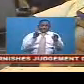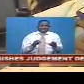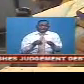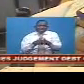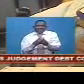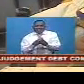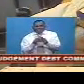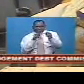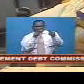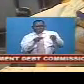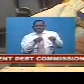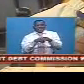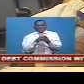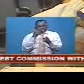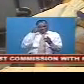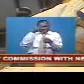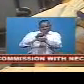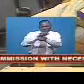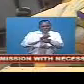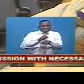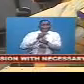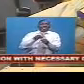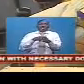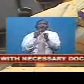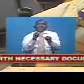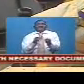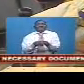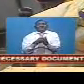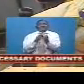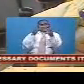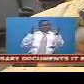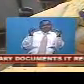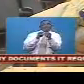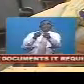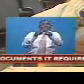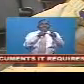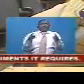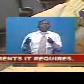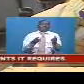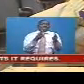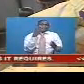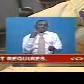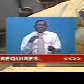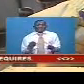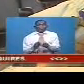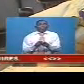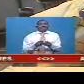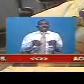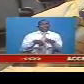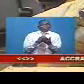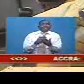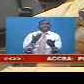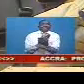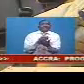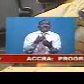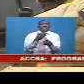encourage our teachers to look beyond the confines of the disciplines they teach and create diverse learning experiences,